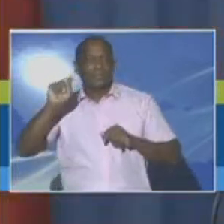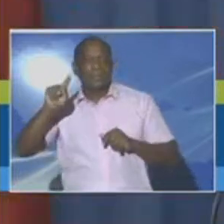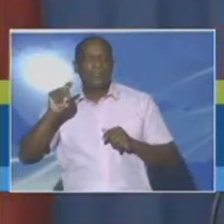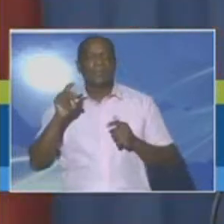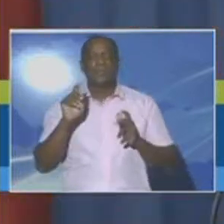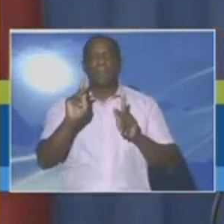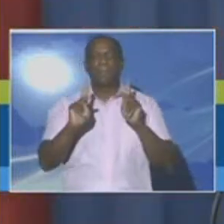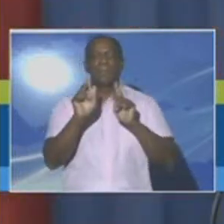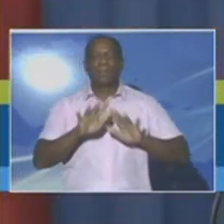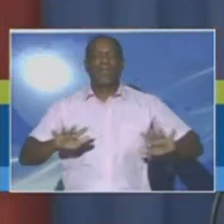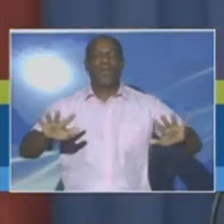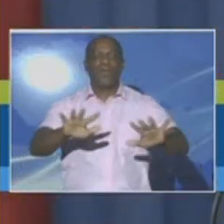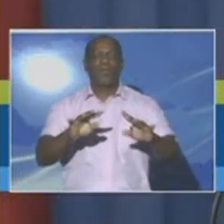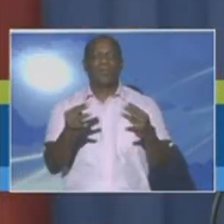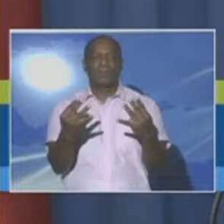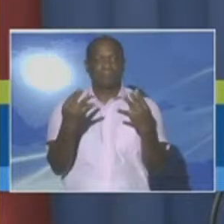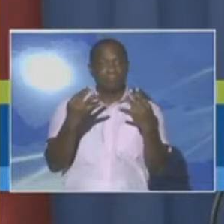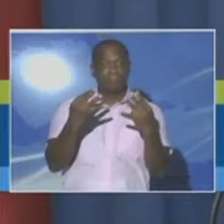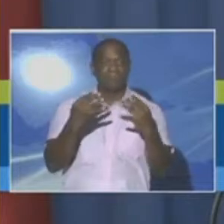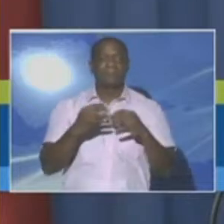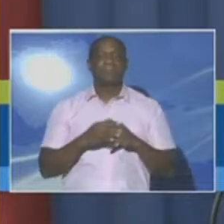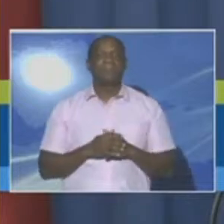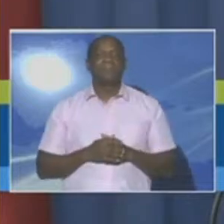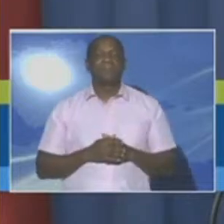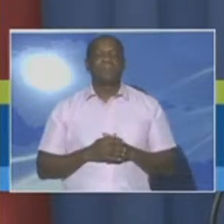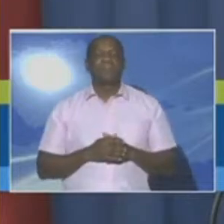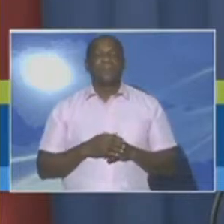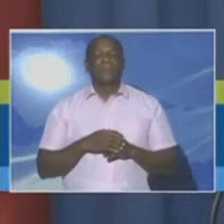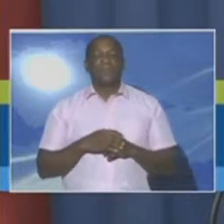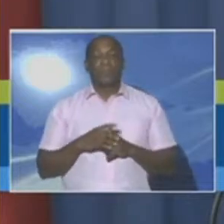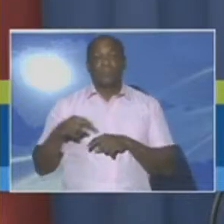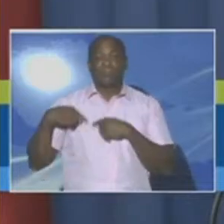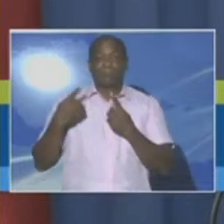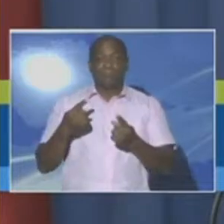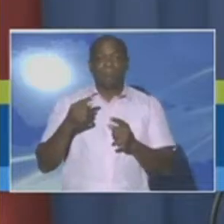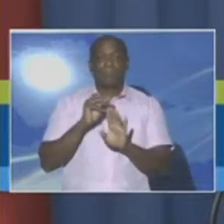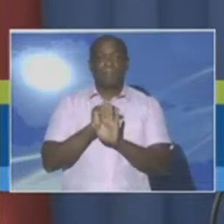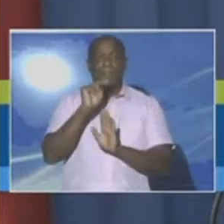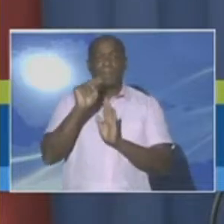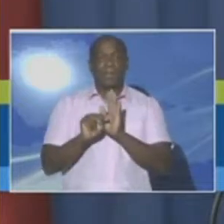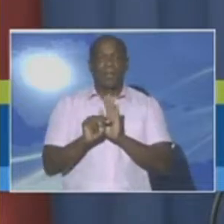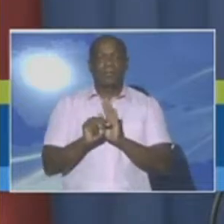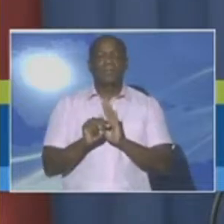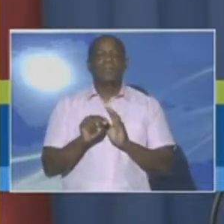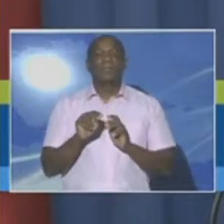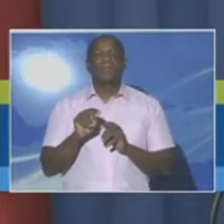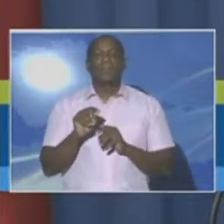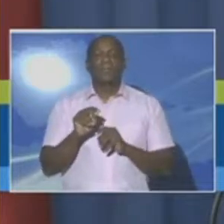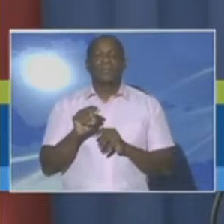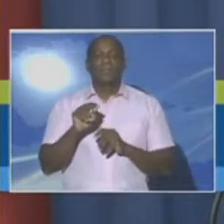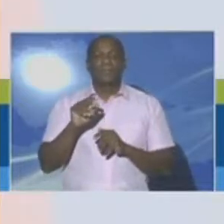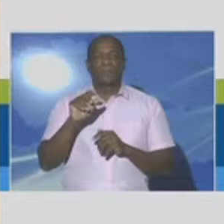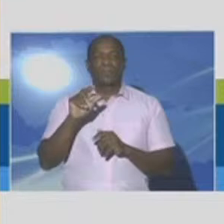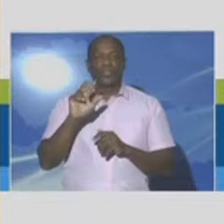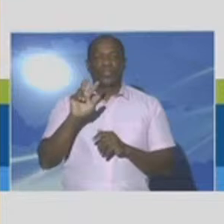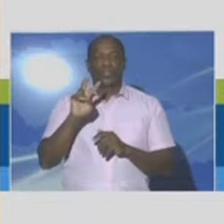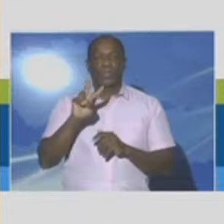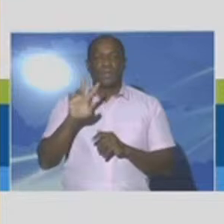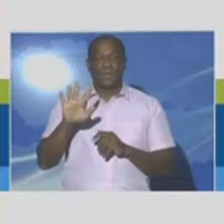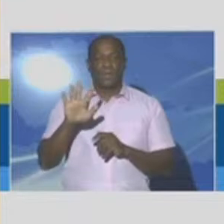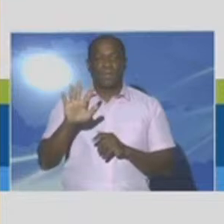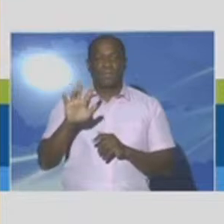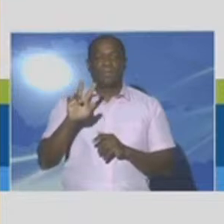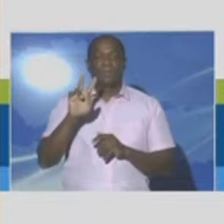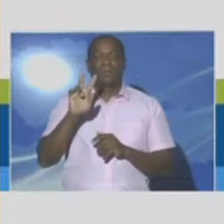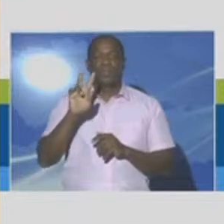So we'll begin with the update as of 25th of March 2022. Total persons vaccinated in the population, the purple bar